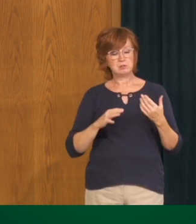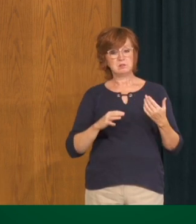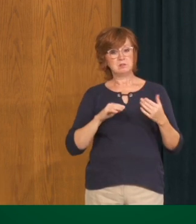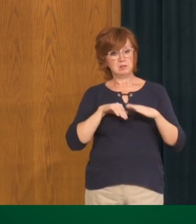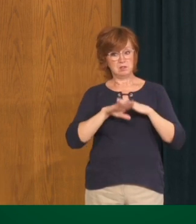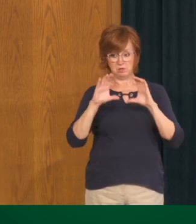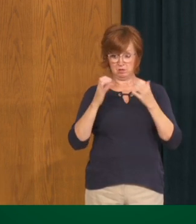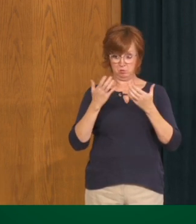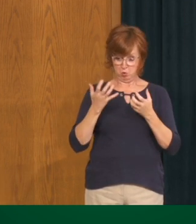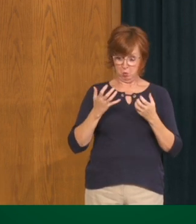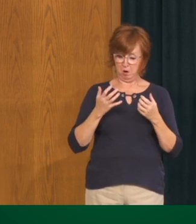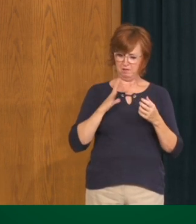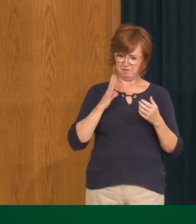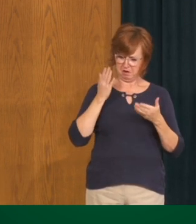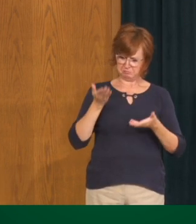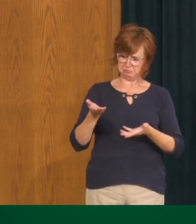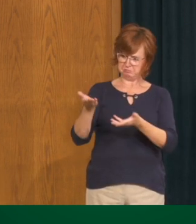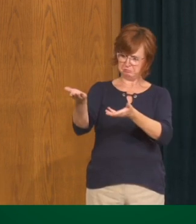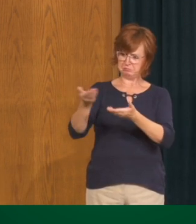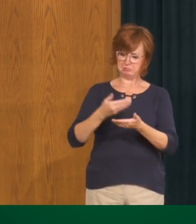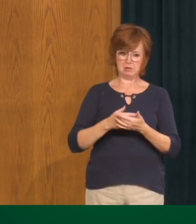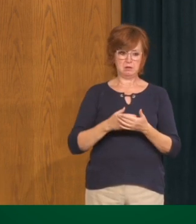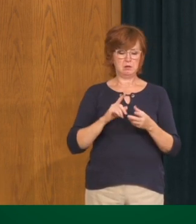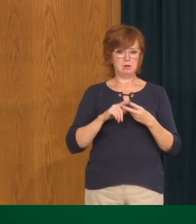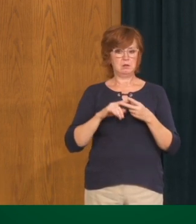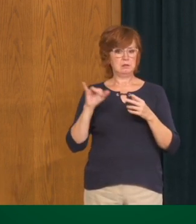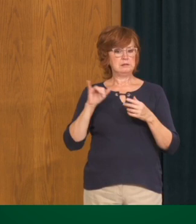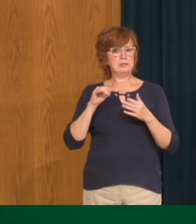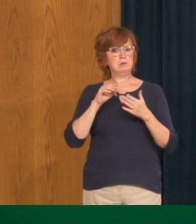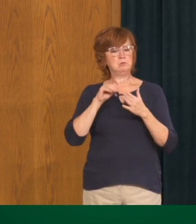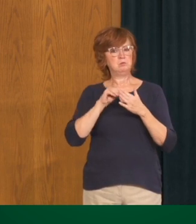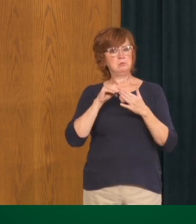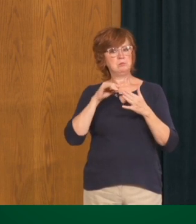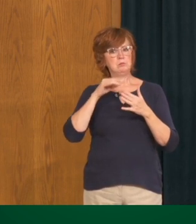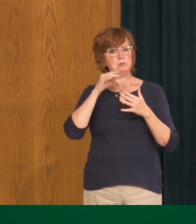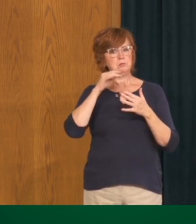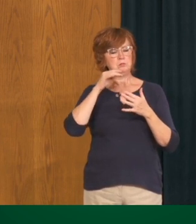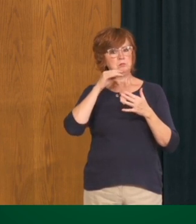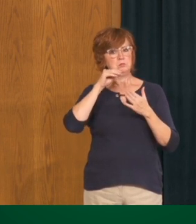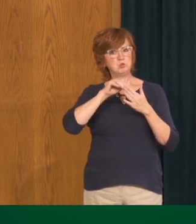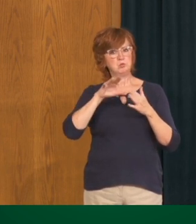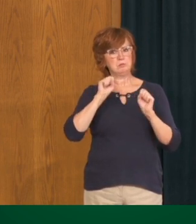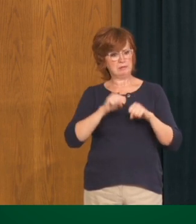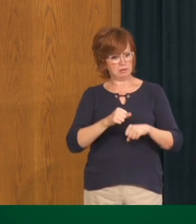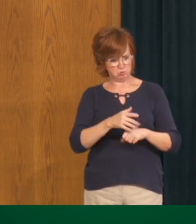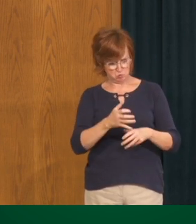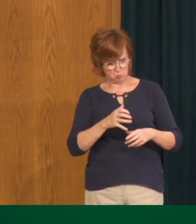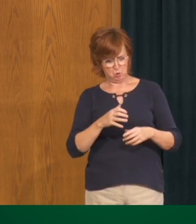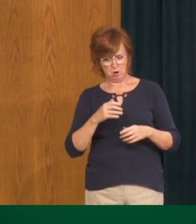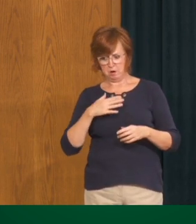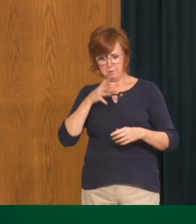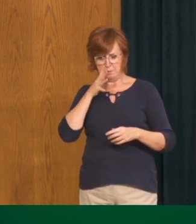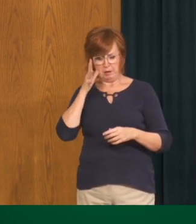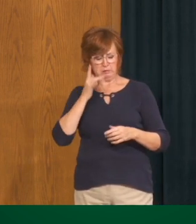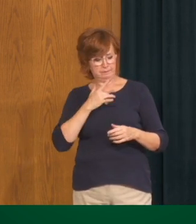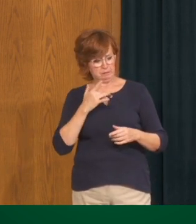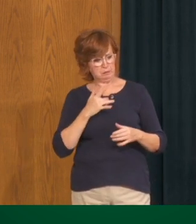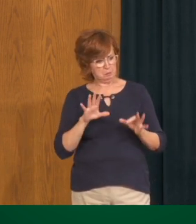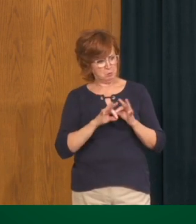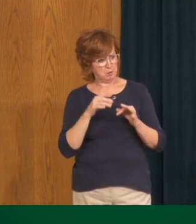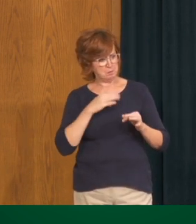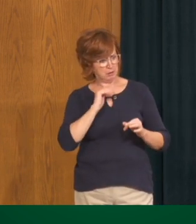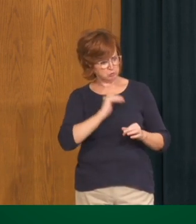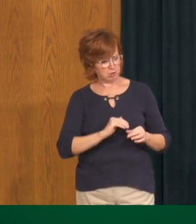masks in the classroom should parents direct their children to do that. So my message really is, I think that to the greatest